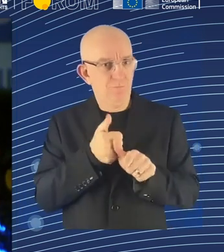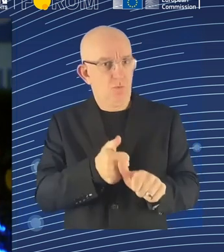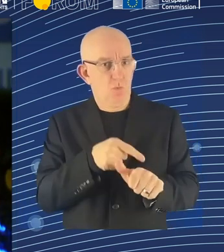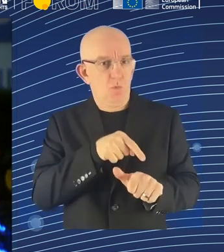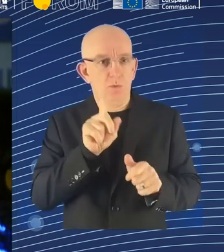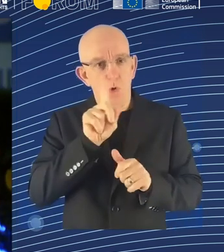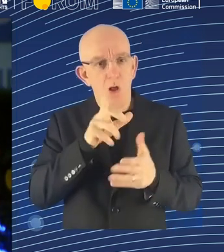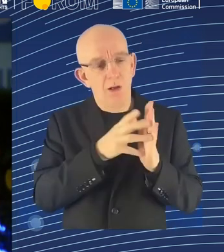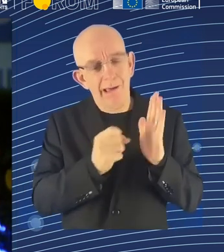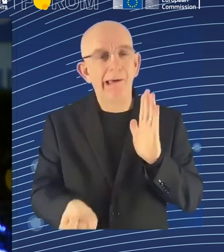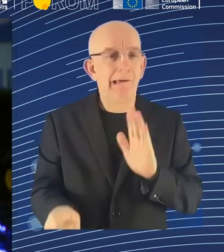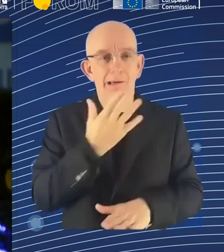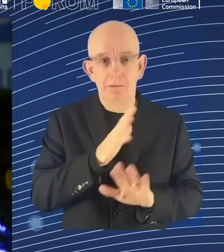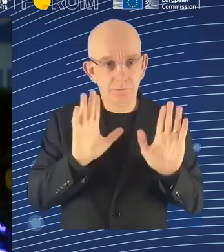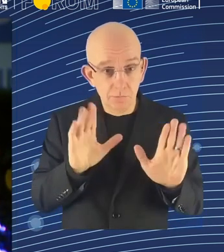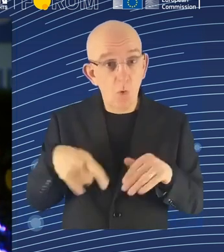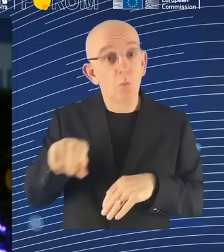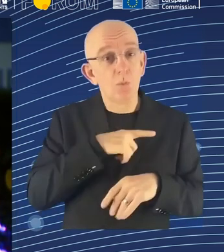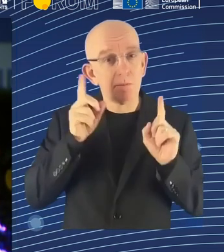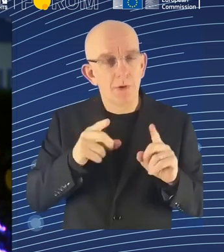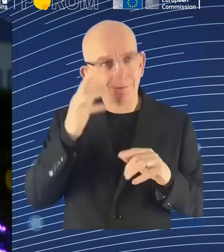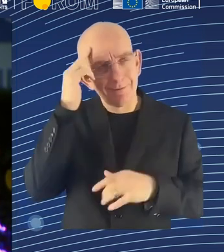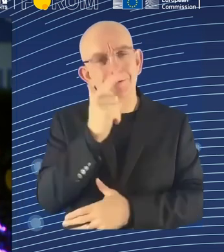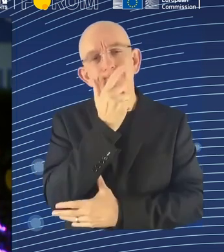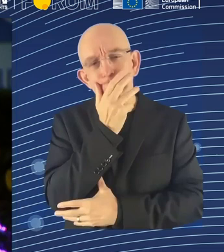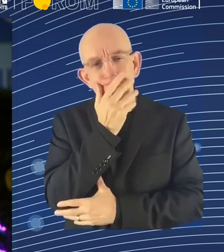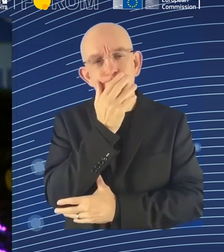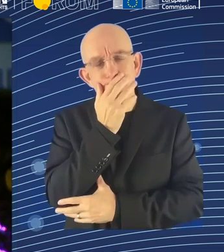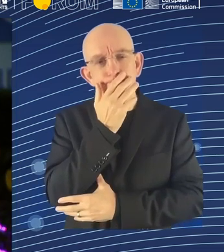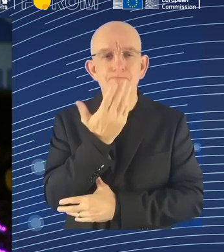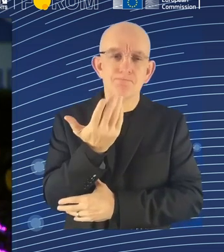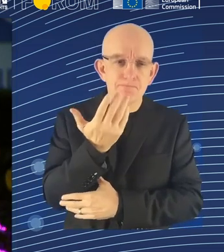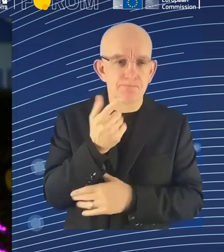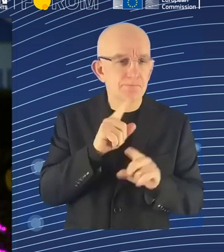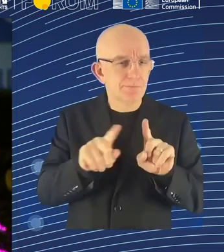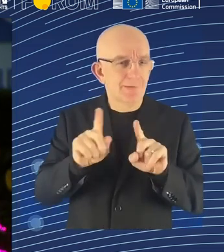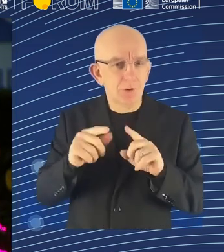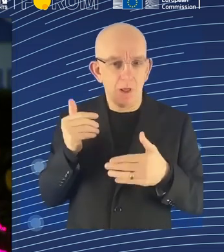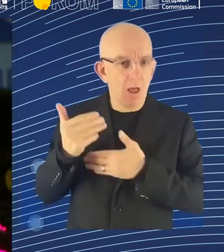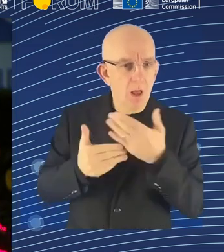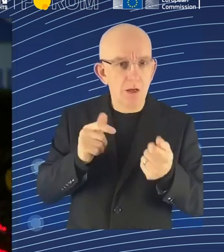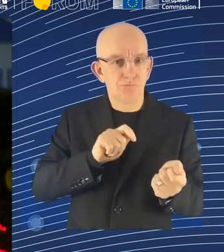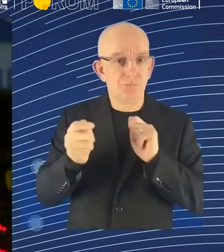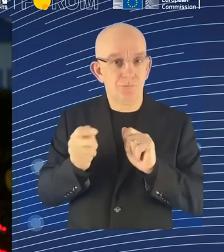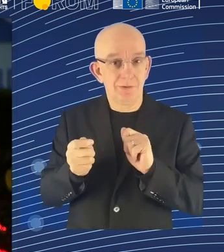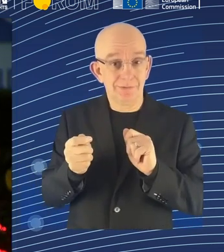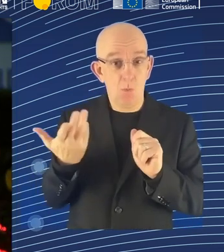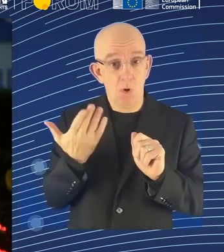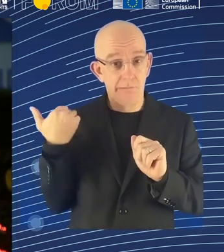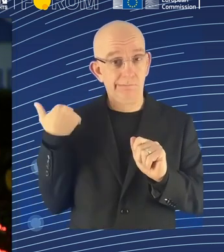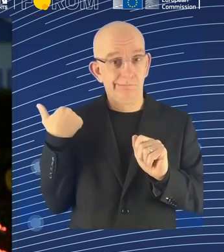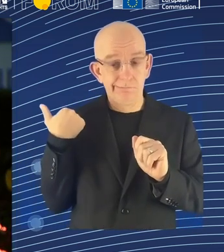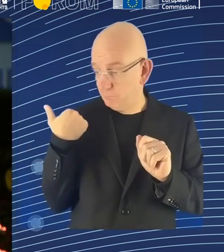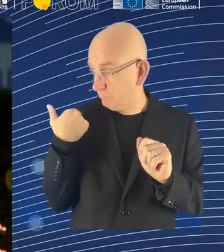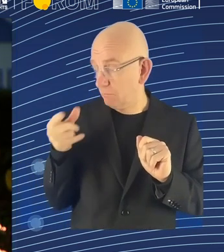this asset. And that is precisely why we have proposed a risk-based regulation. The idea is not to kill off innovation,